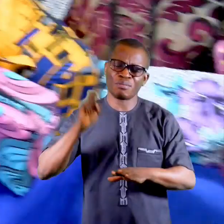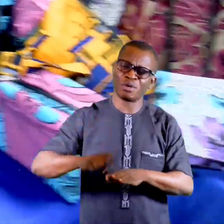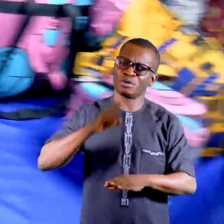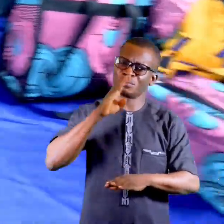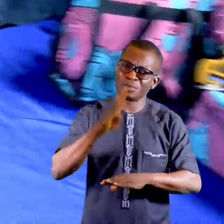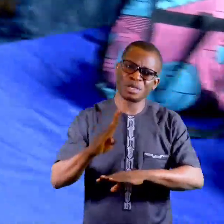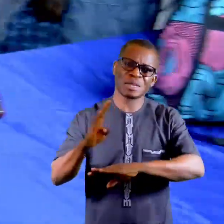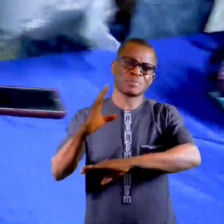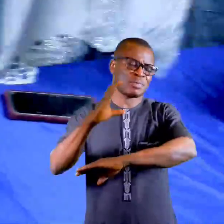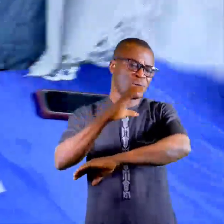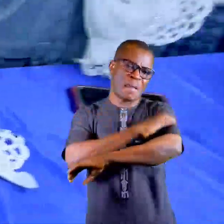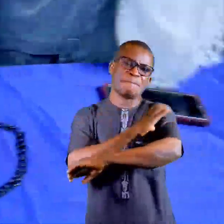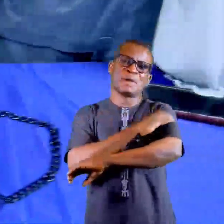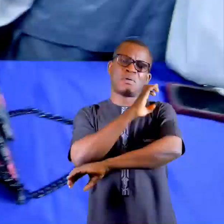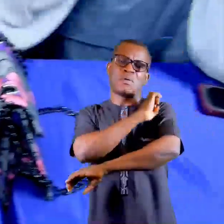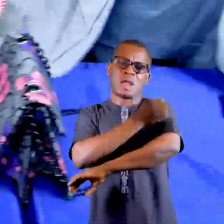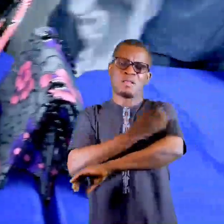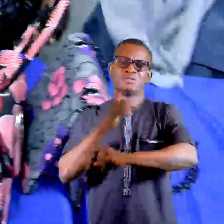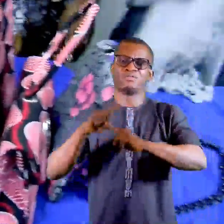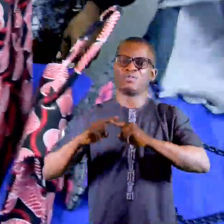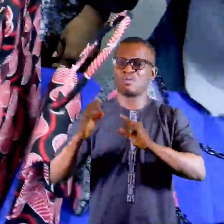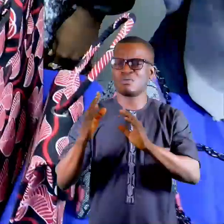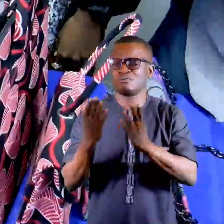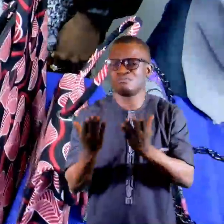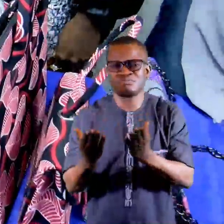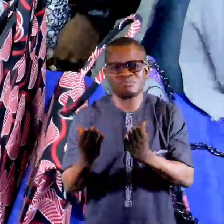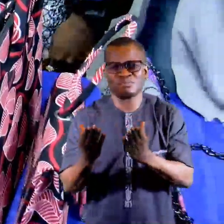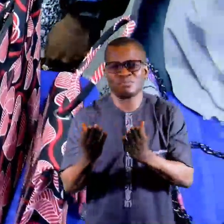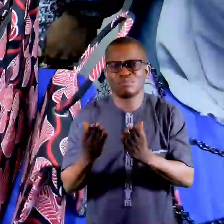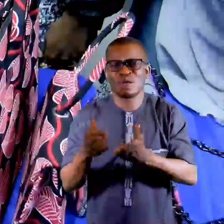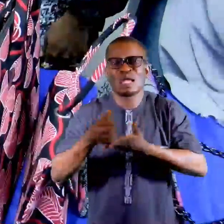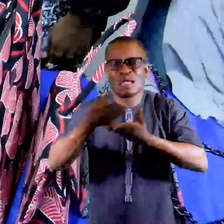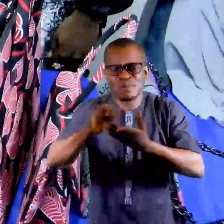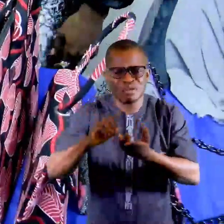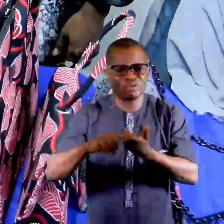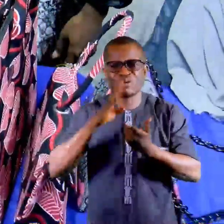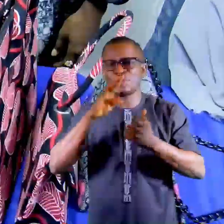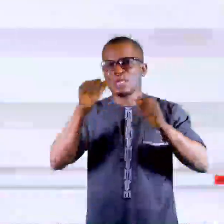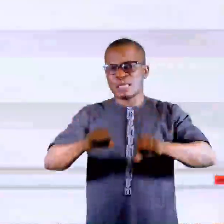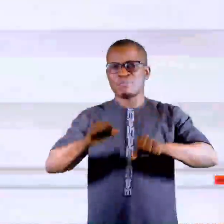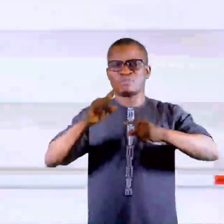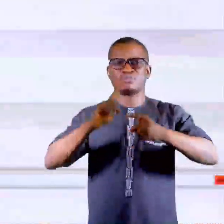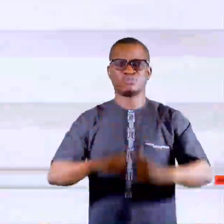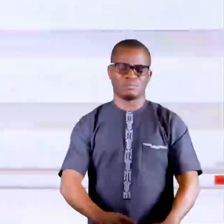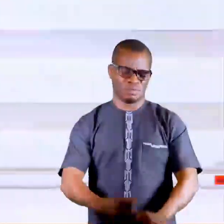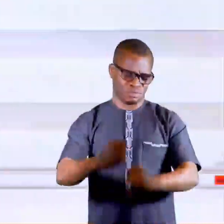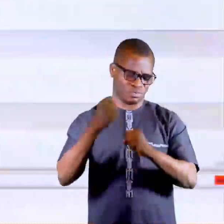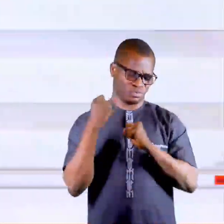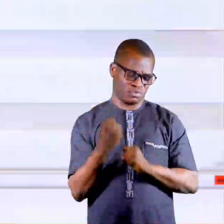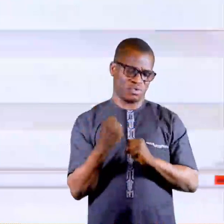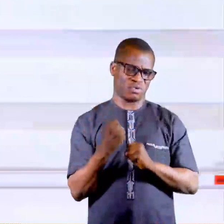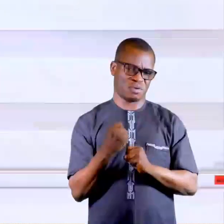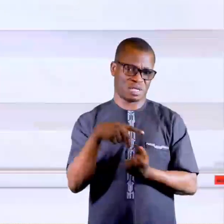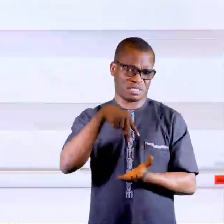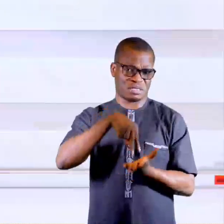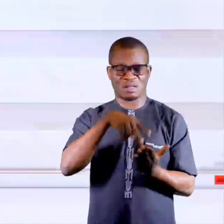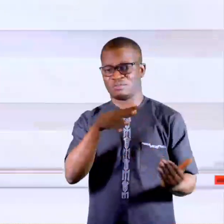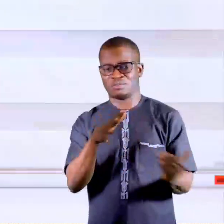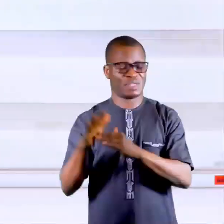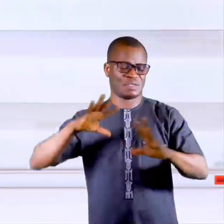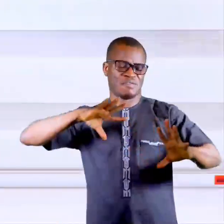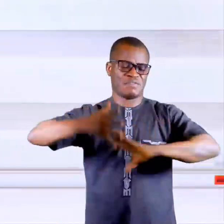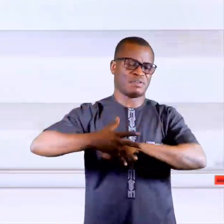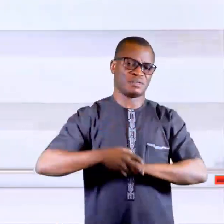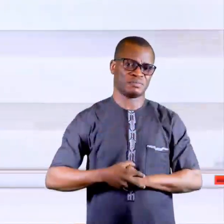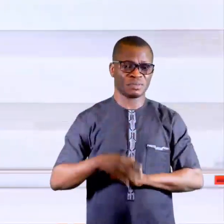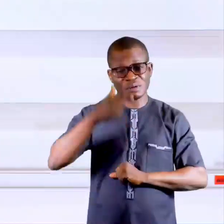empowered to make them to be able to stand against violence, because it